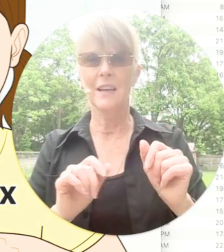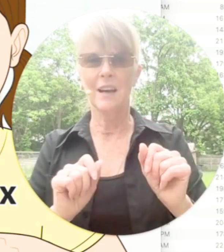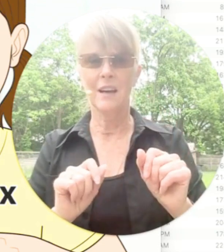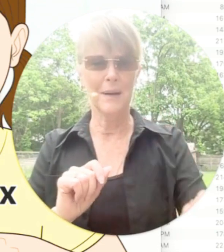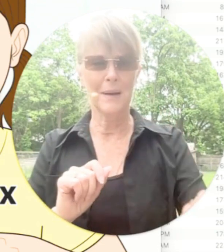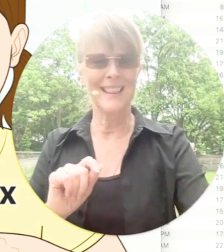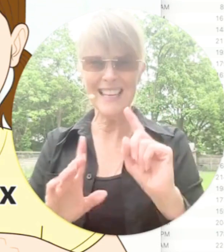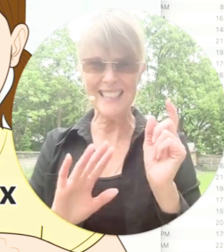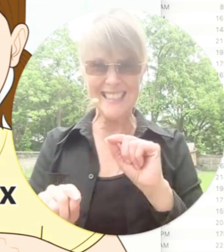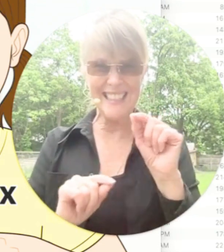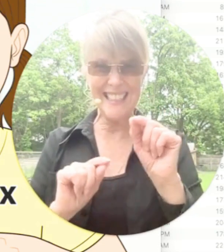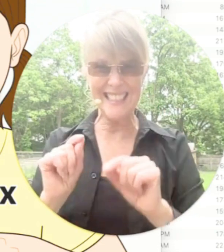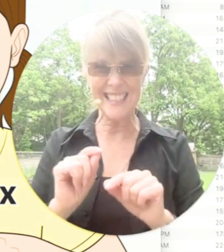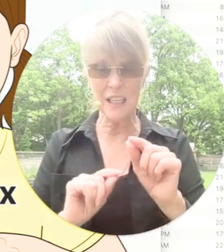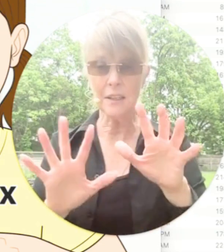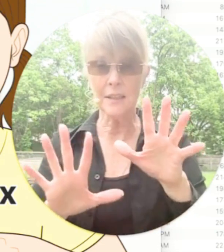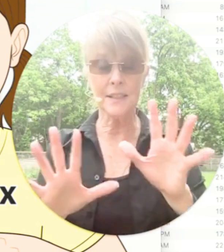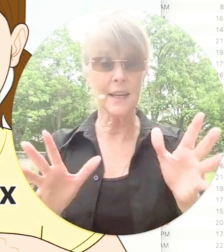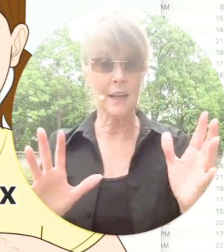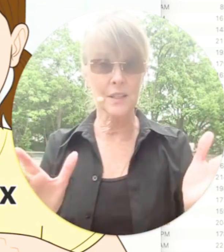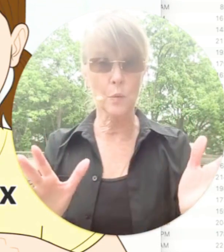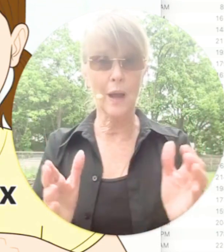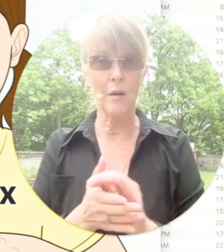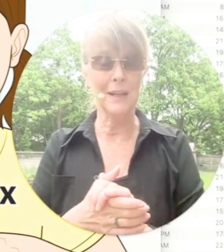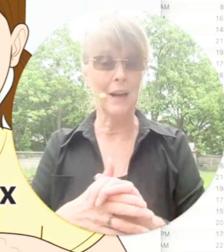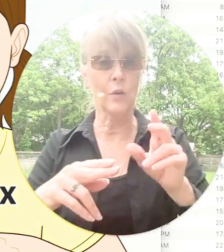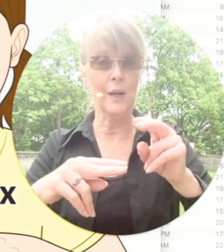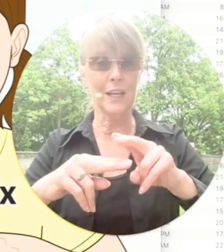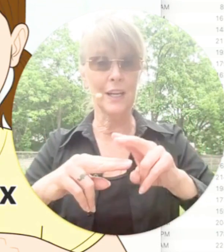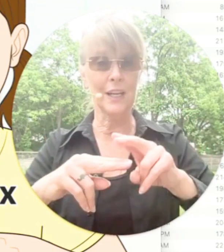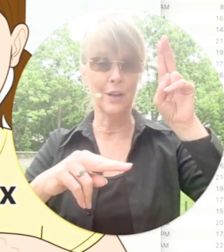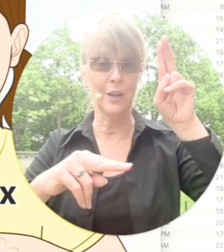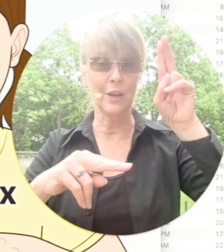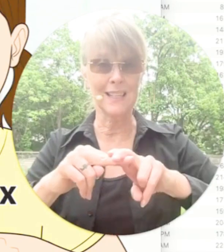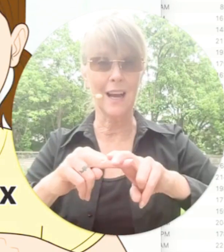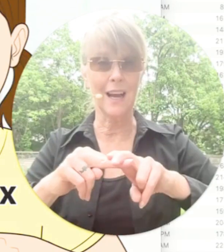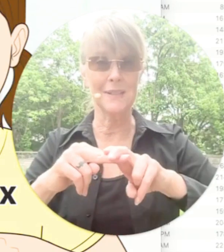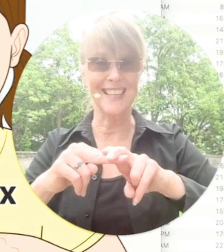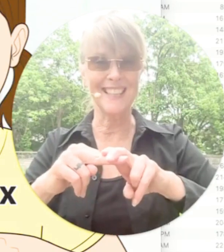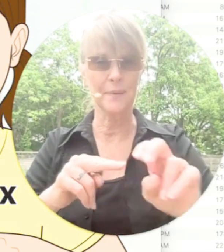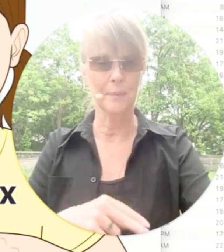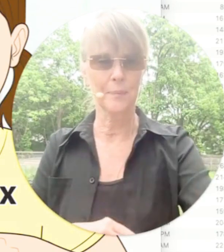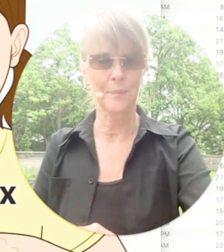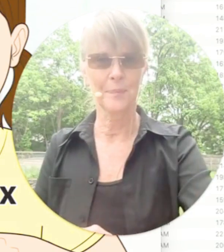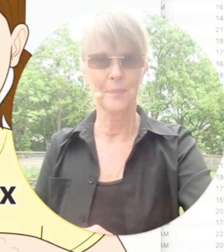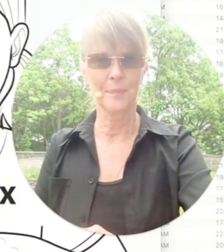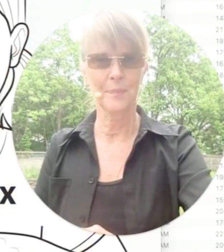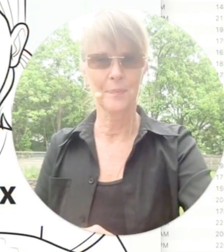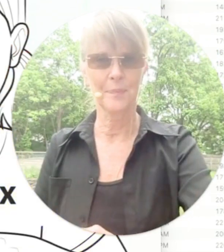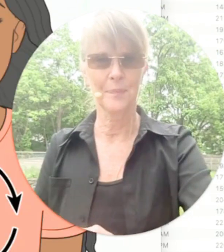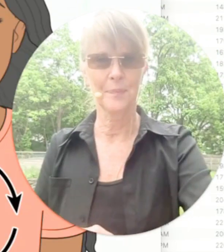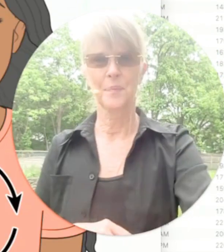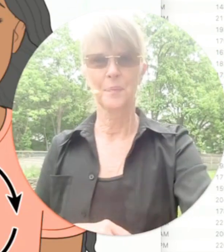And I think sit is in this deck as well, but I'll go ahead and show you. It's 1 time sit.